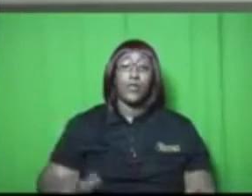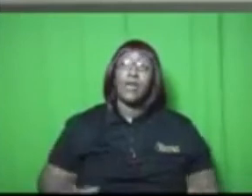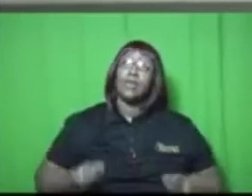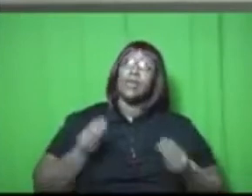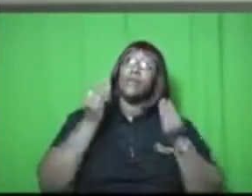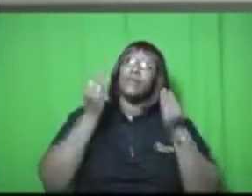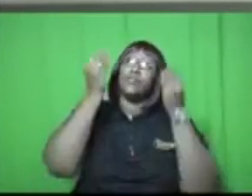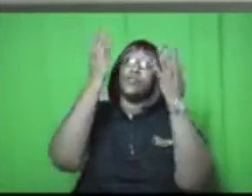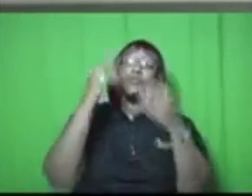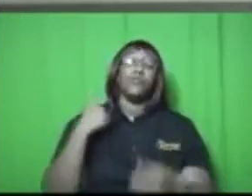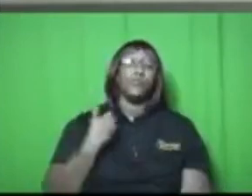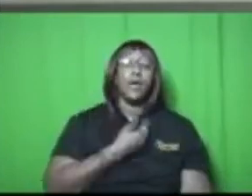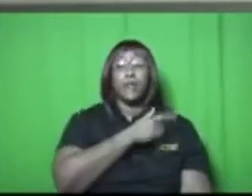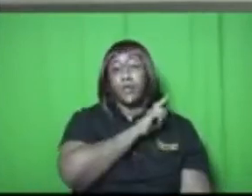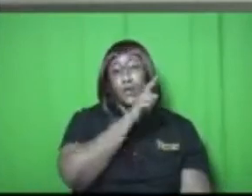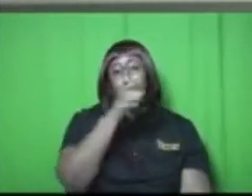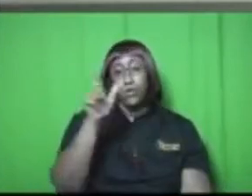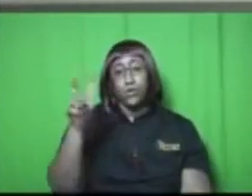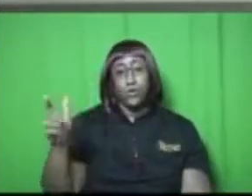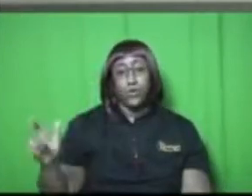Up on the Lord.